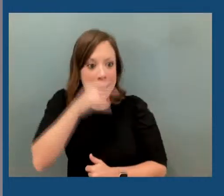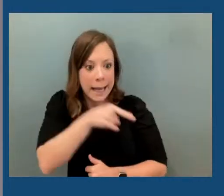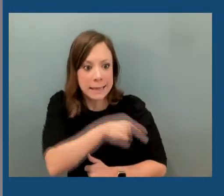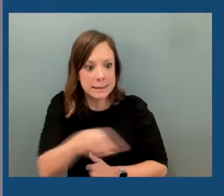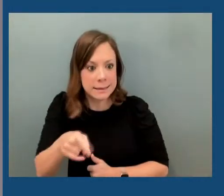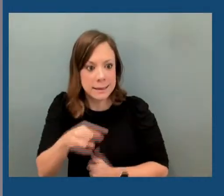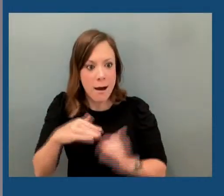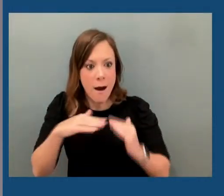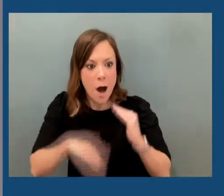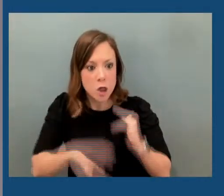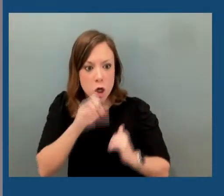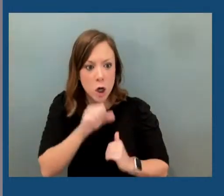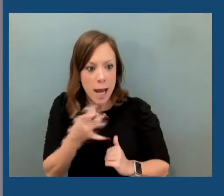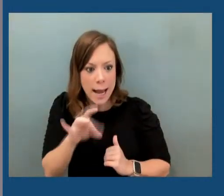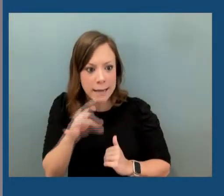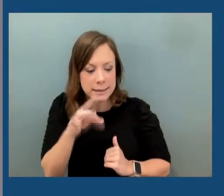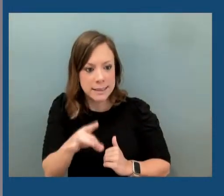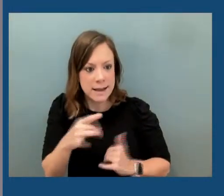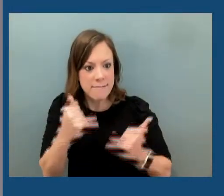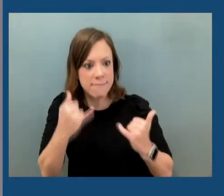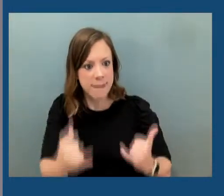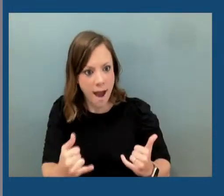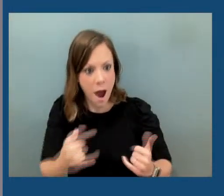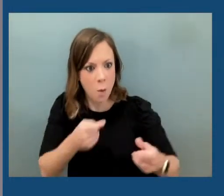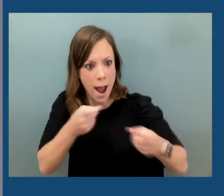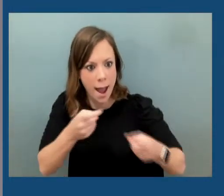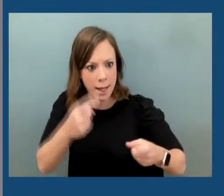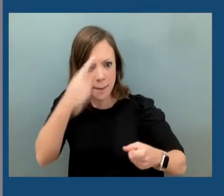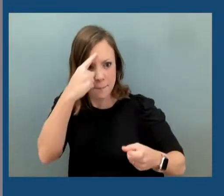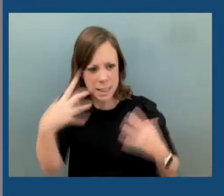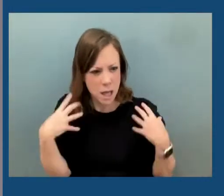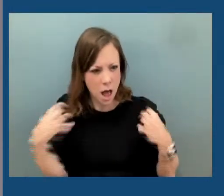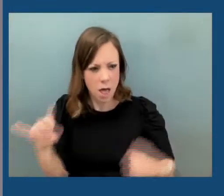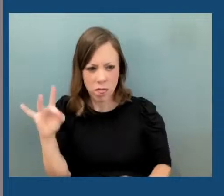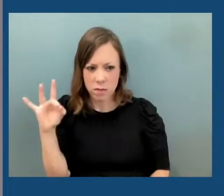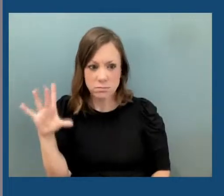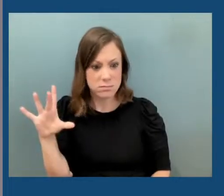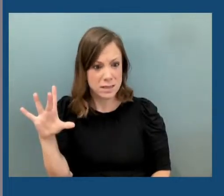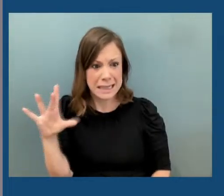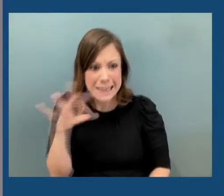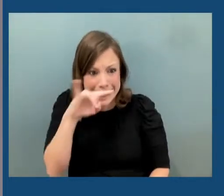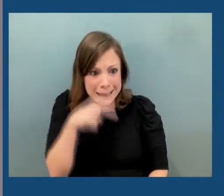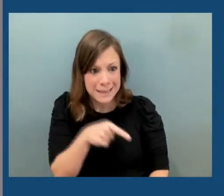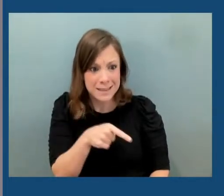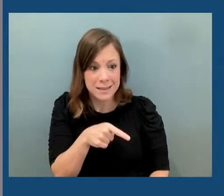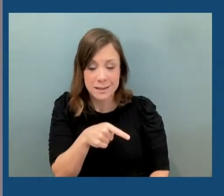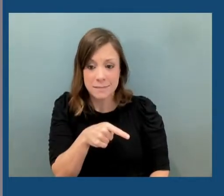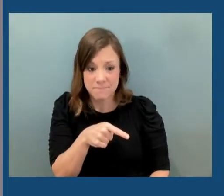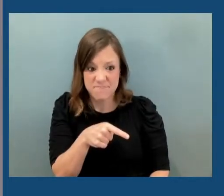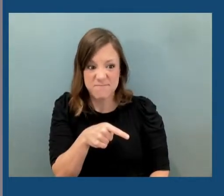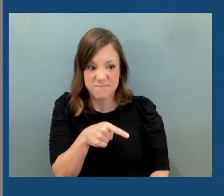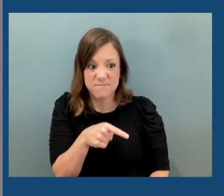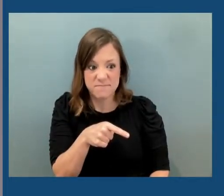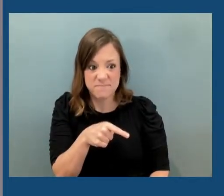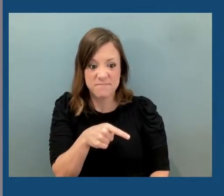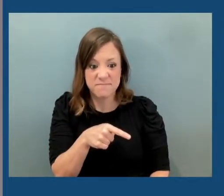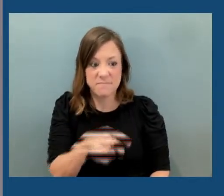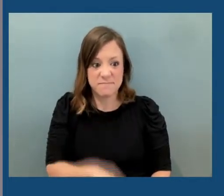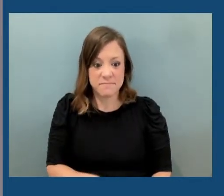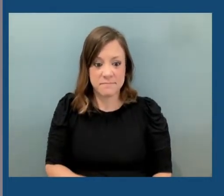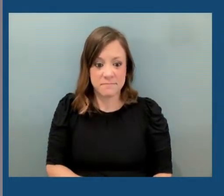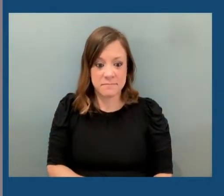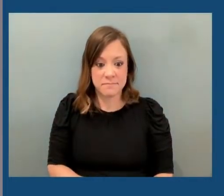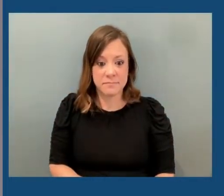of dealing with mental health problems. Kids, at a time in their lives which should be